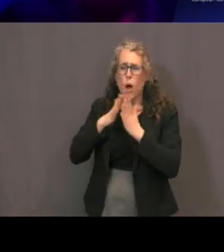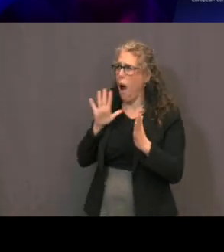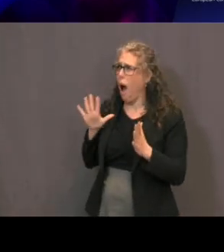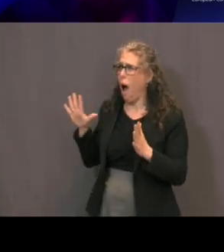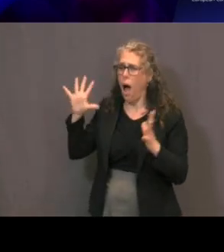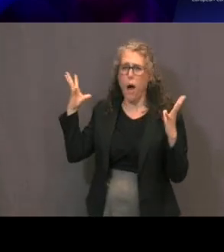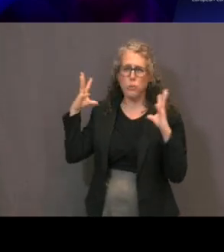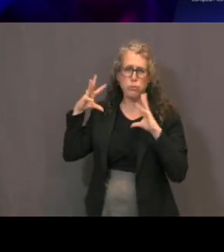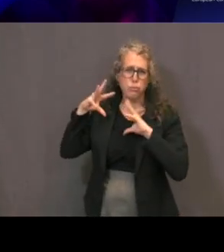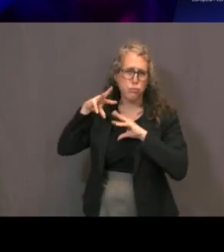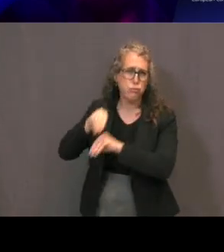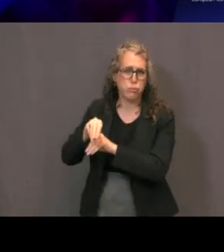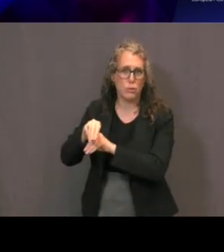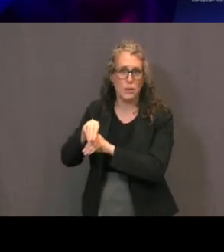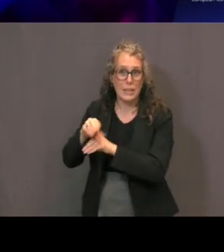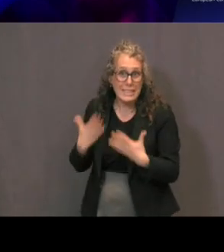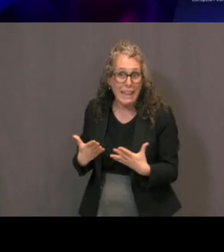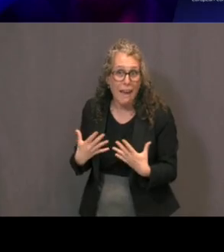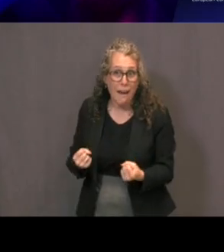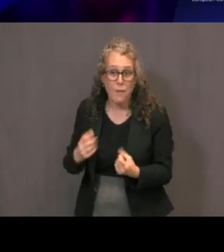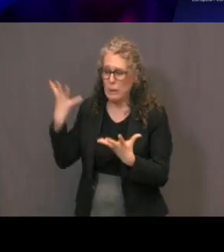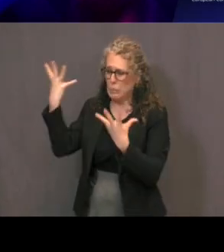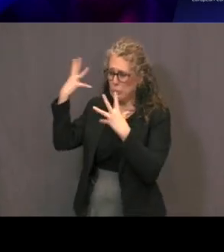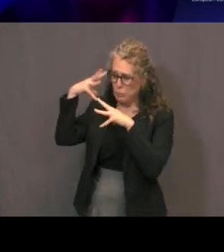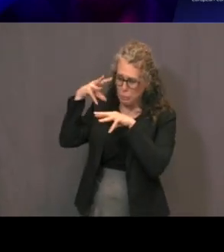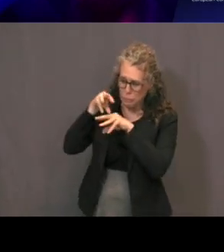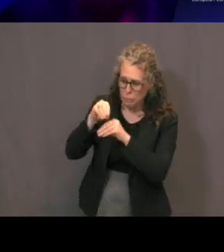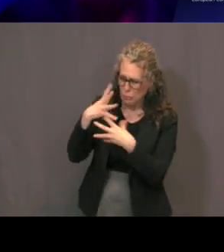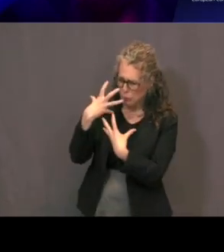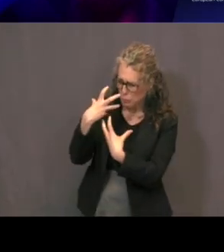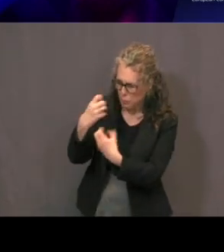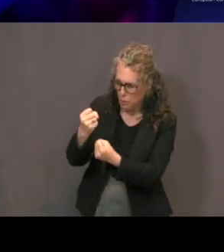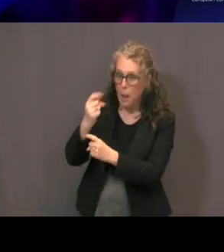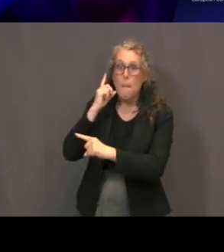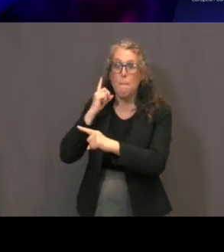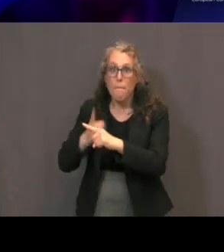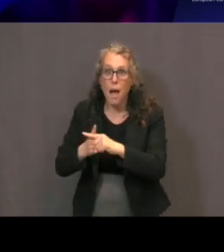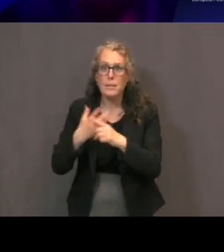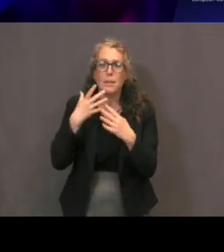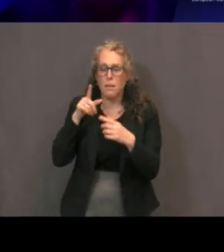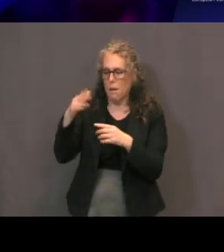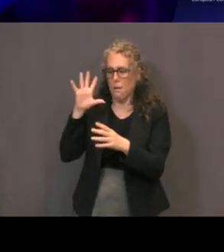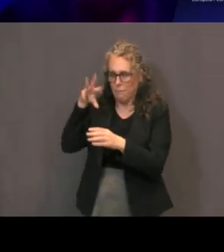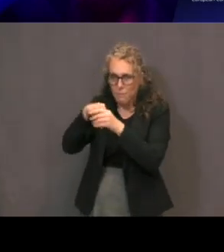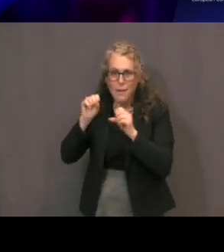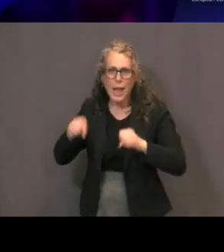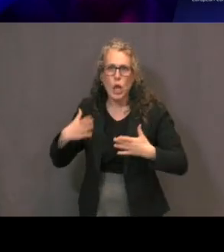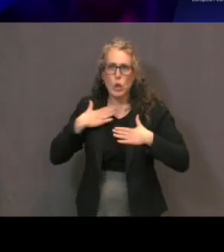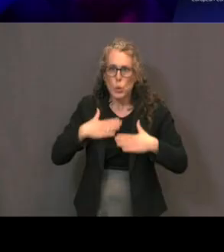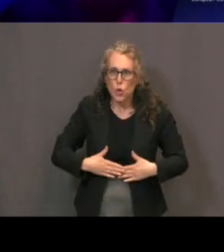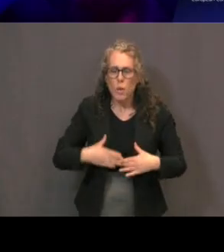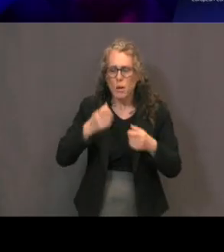exist today, but they also have experience in controlling complex humanoid agents that not only have cameras